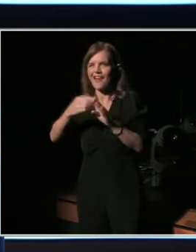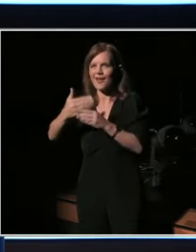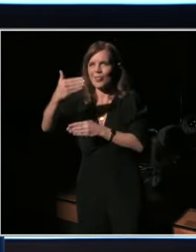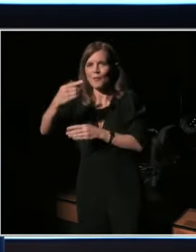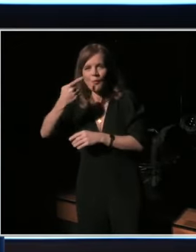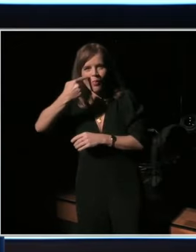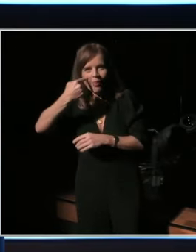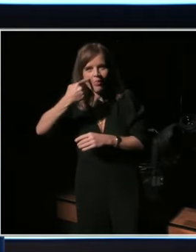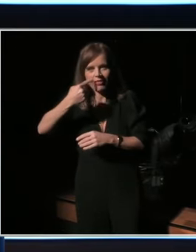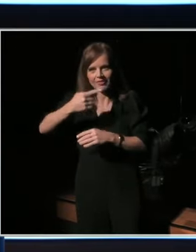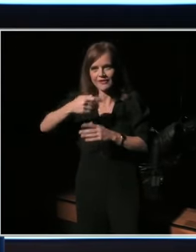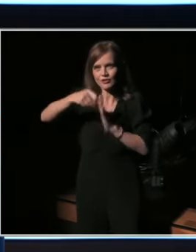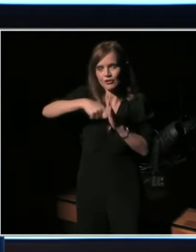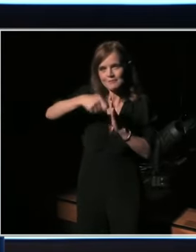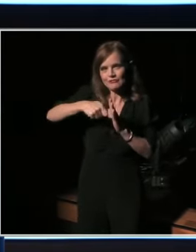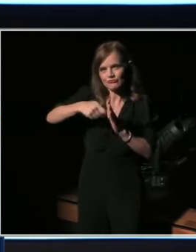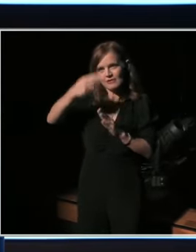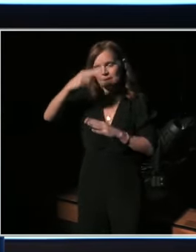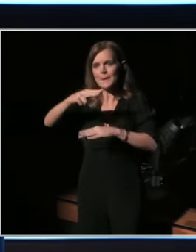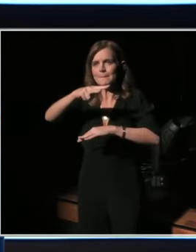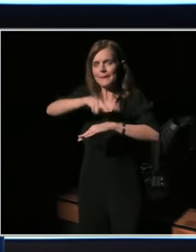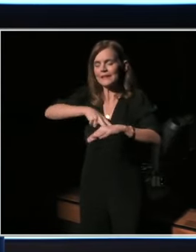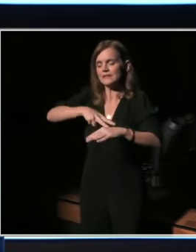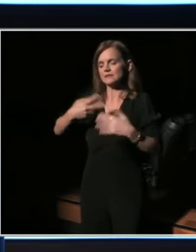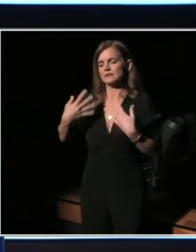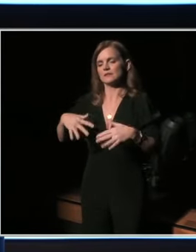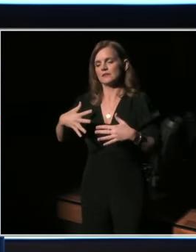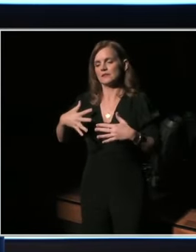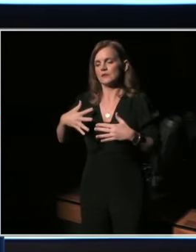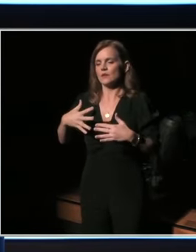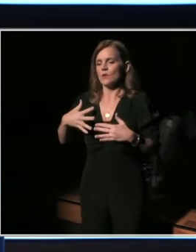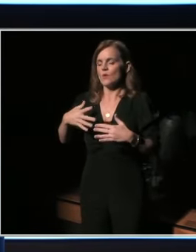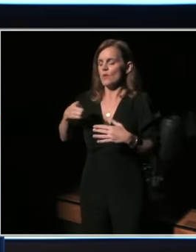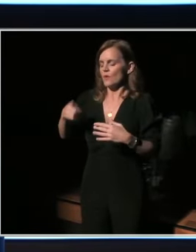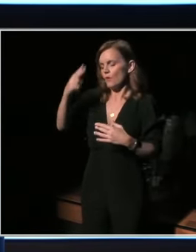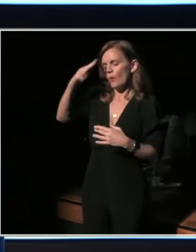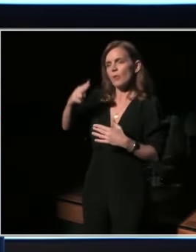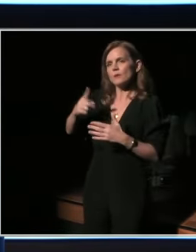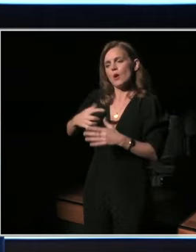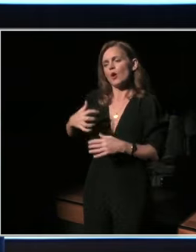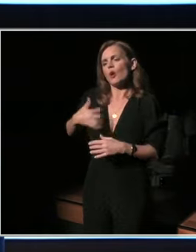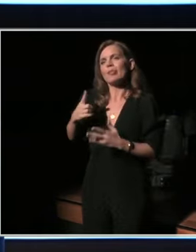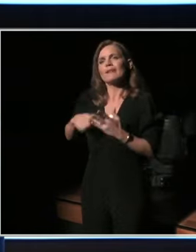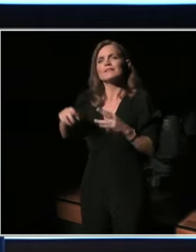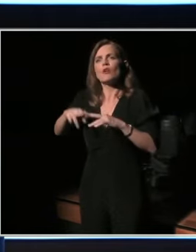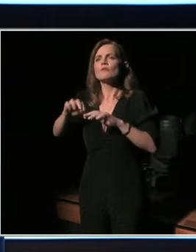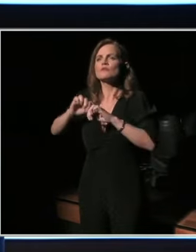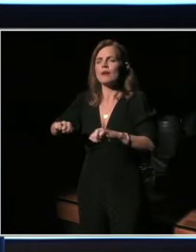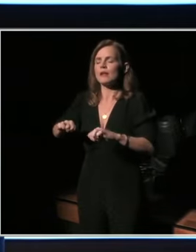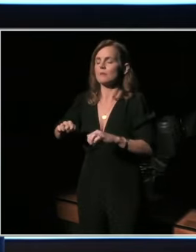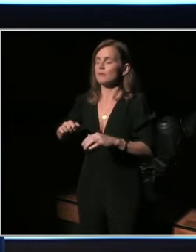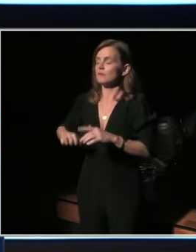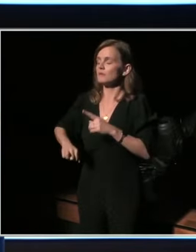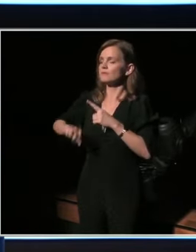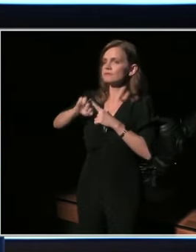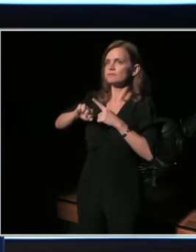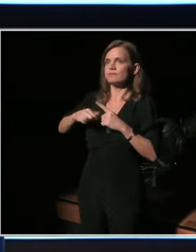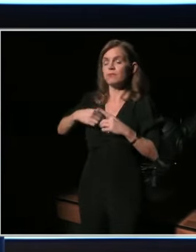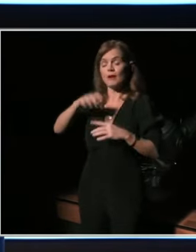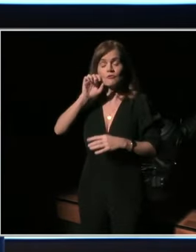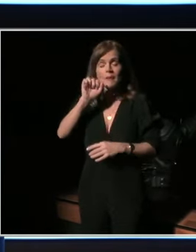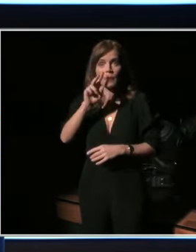episode, A Complaint of Rape. And I can still remember the fury that created back in 1982 when I was still at